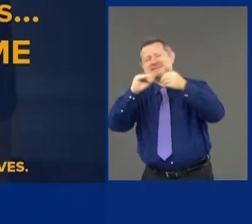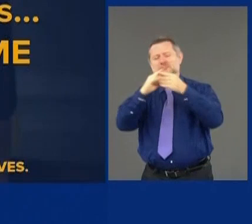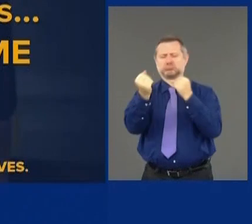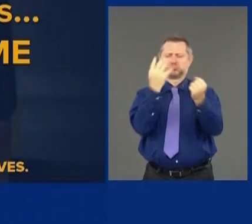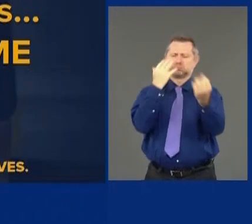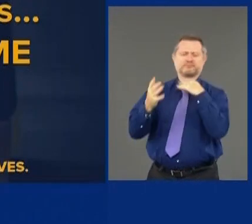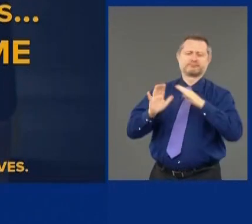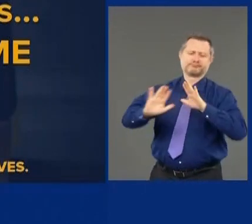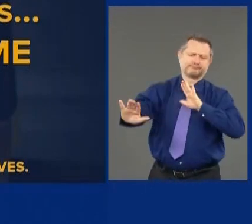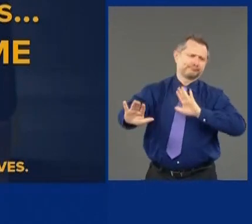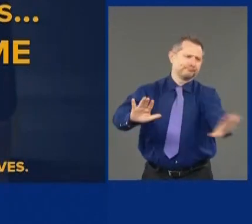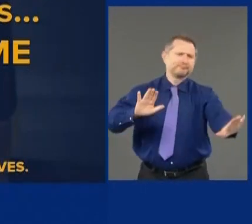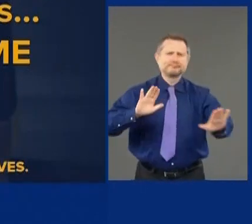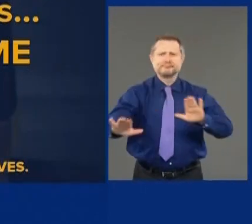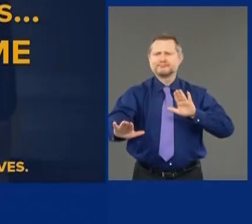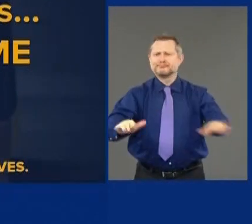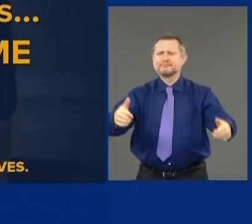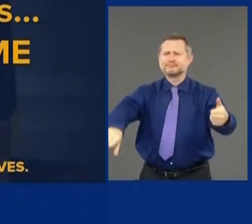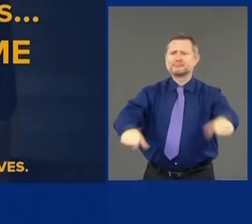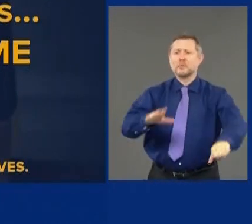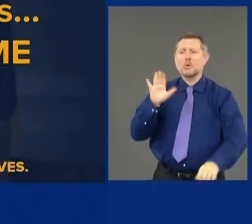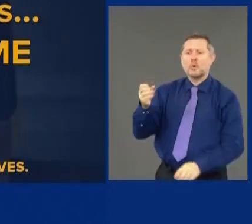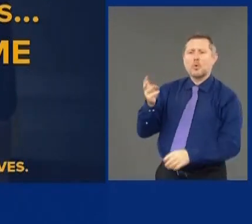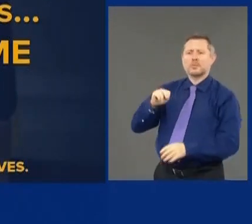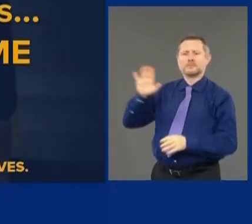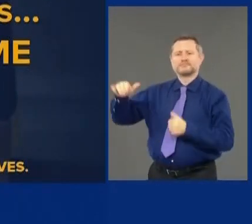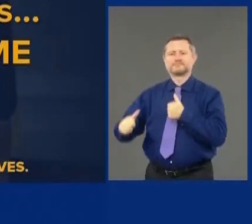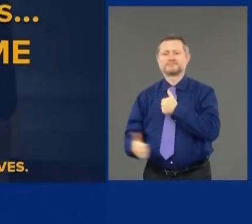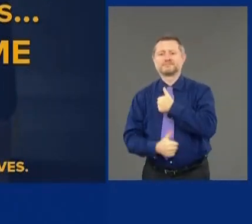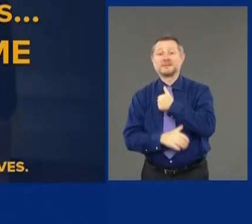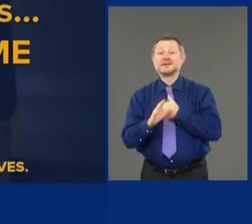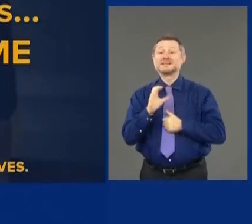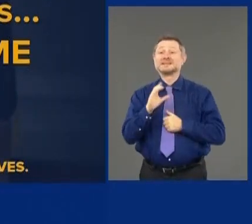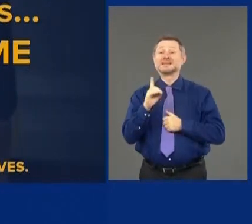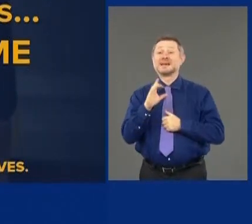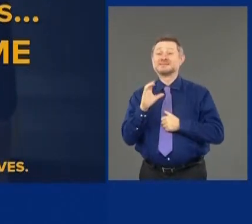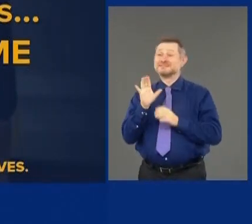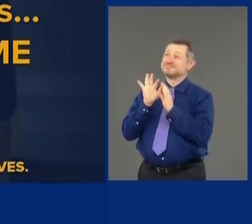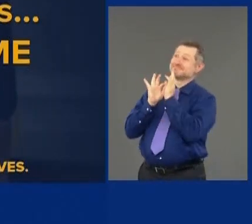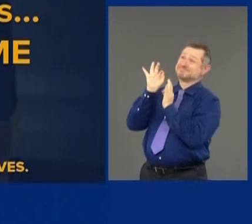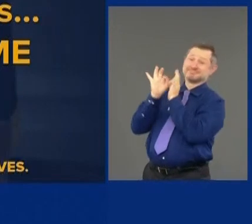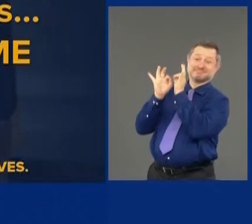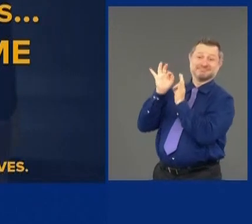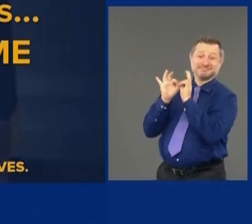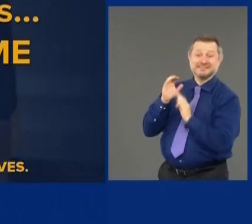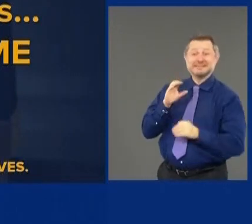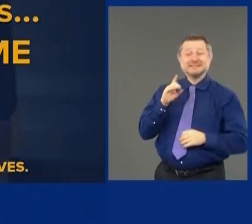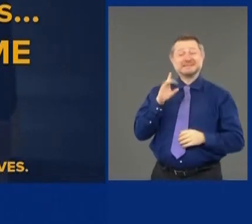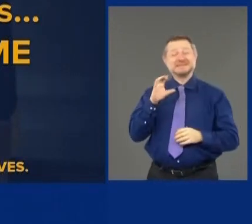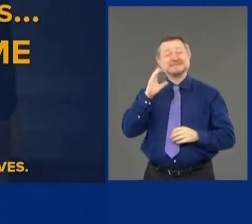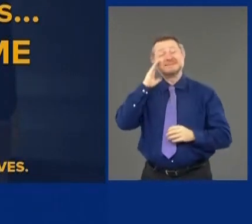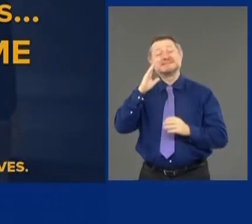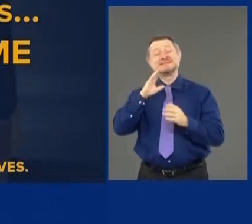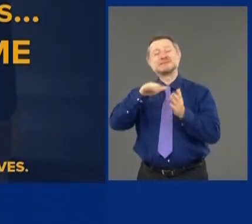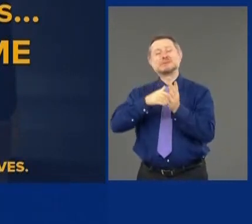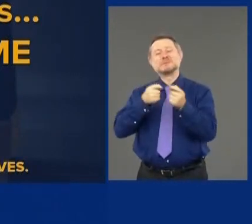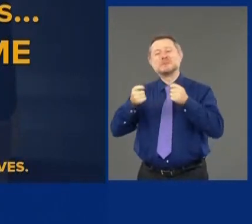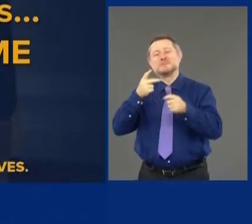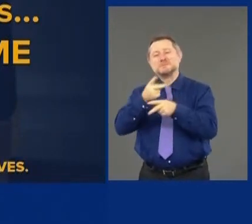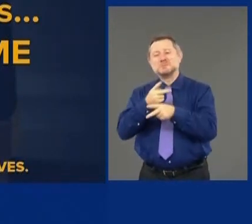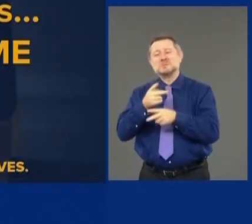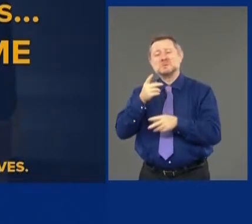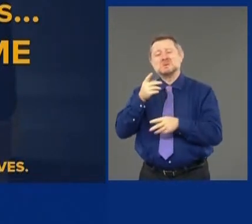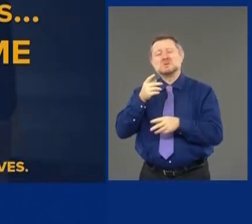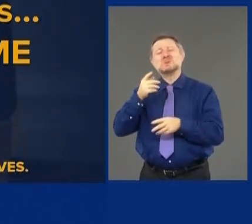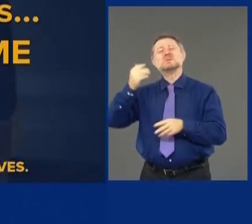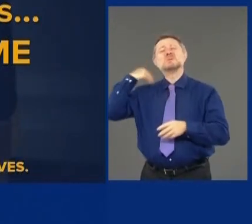own CDC said. His CDC, when they first projected this March 13th, said